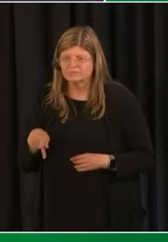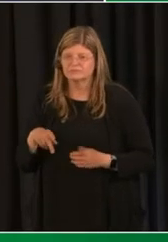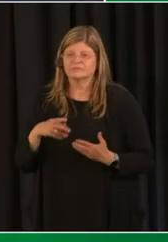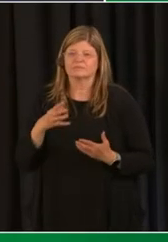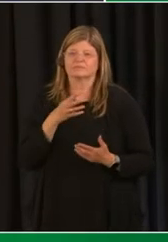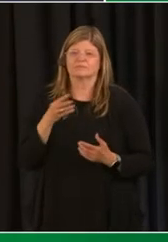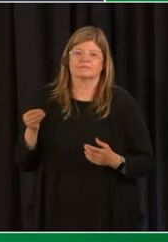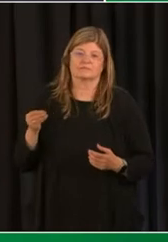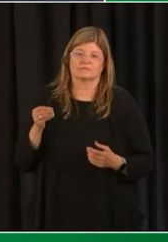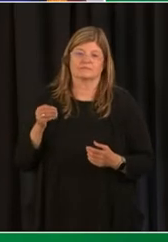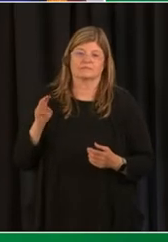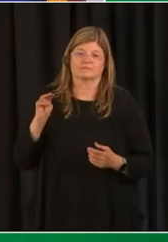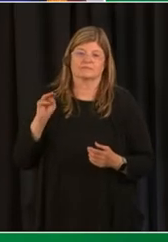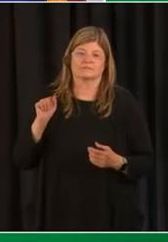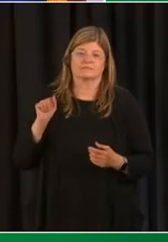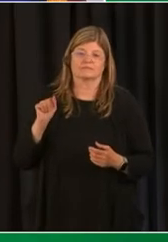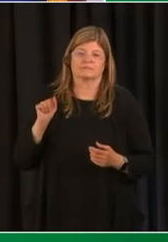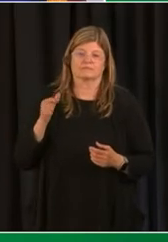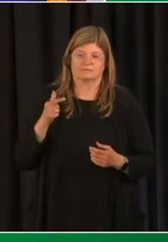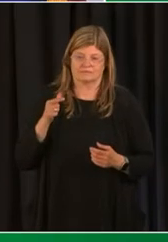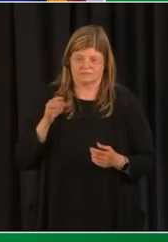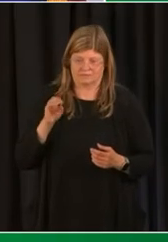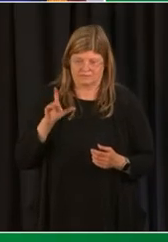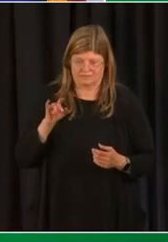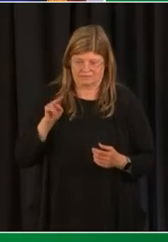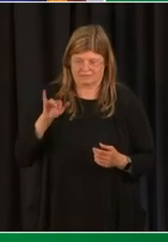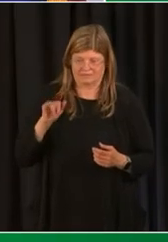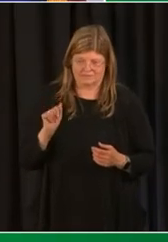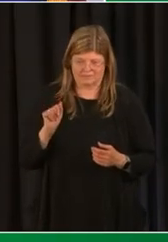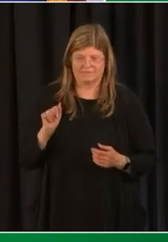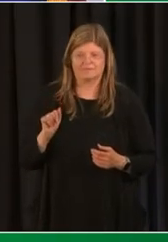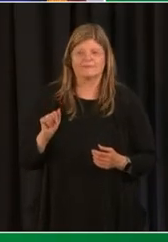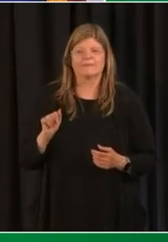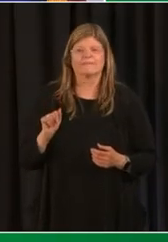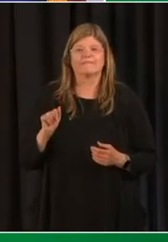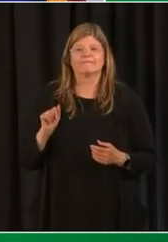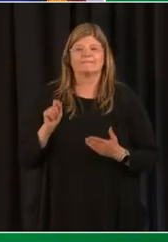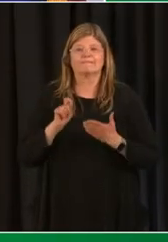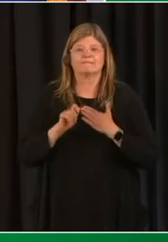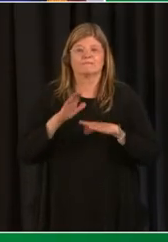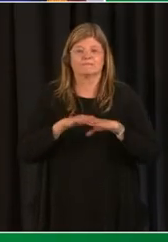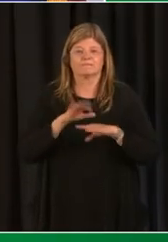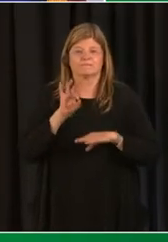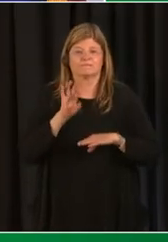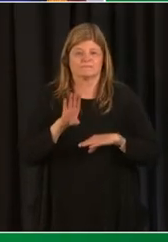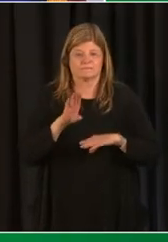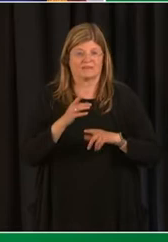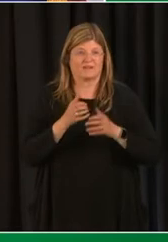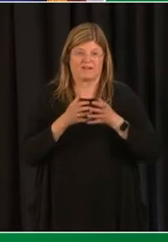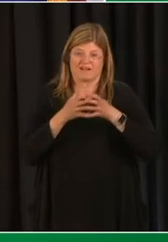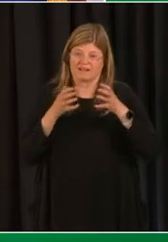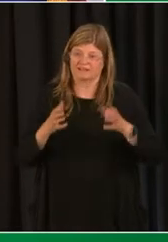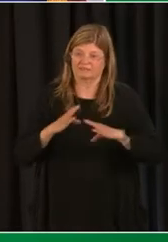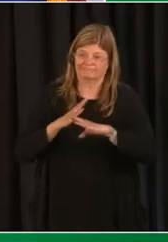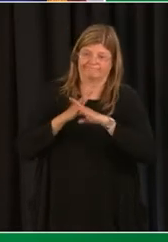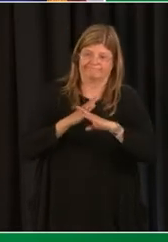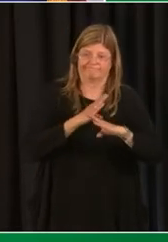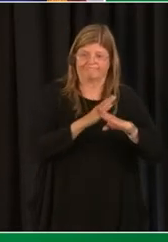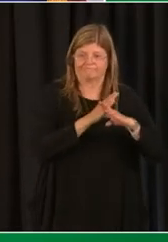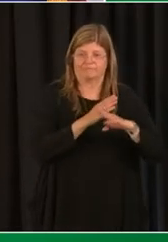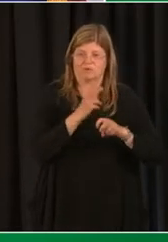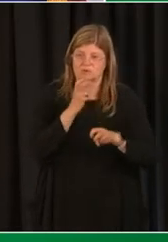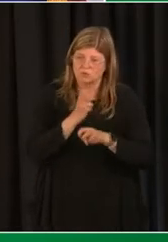This is Magnolia, who wrote in on Facebook that there's lots of barriers preventing individuals to apply for CHAP, too much in